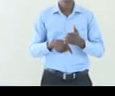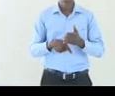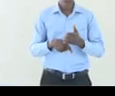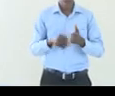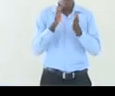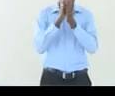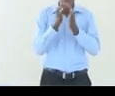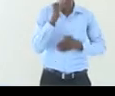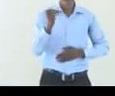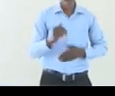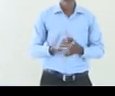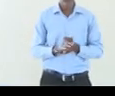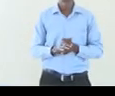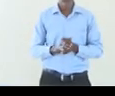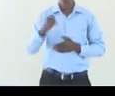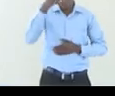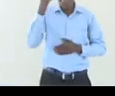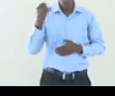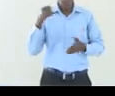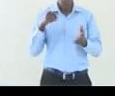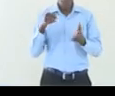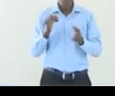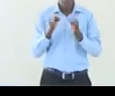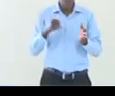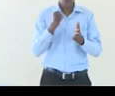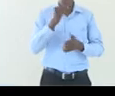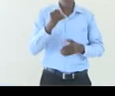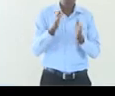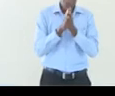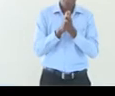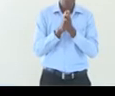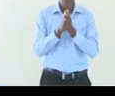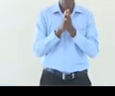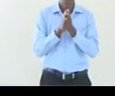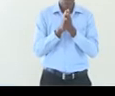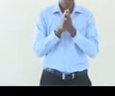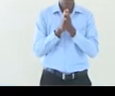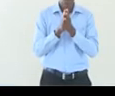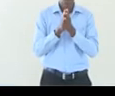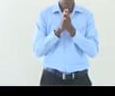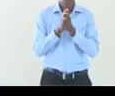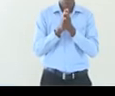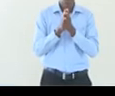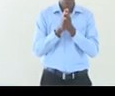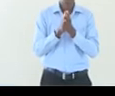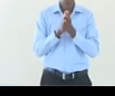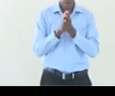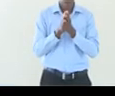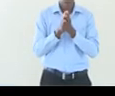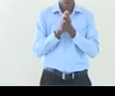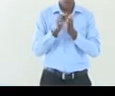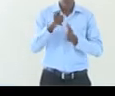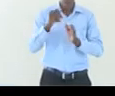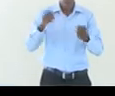you can't be living a life of sin, active life of sin, and then you think that you can walk into God's presence and walk out like